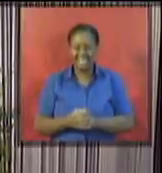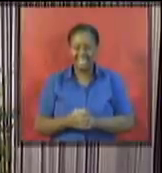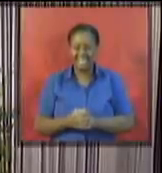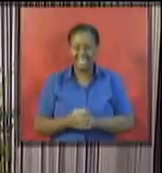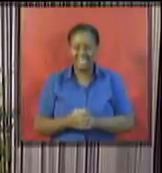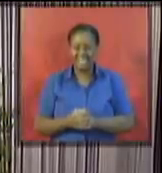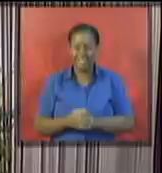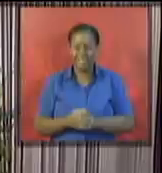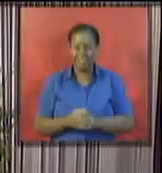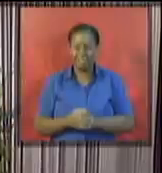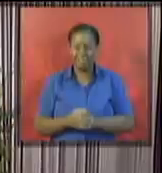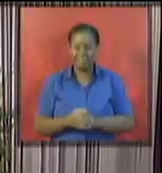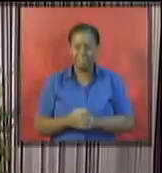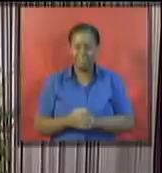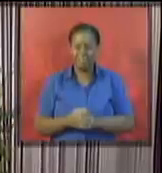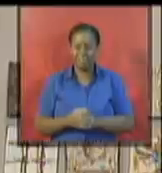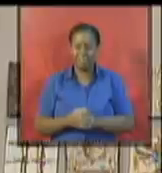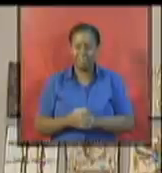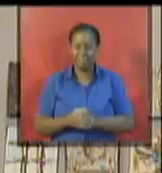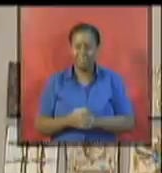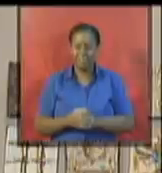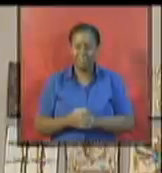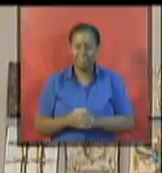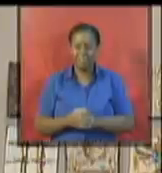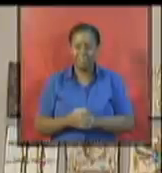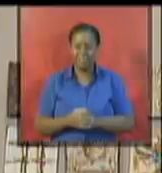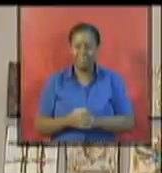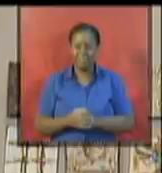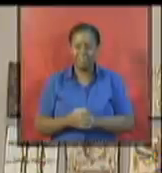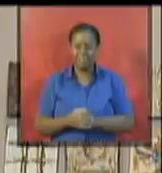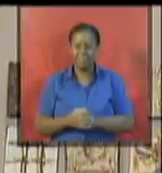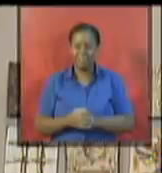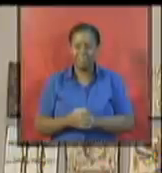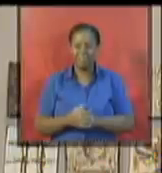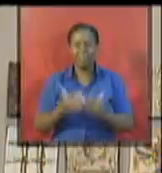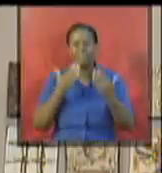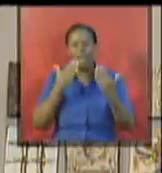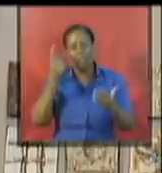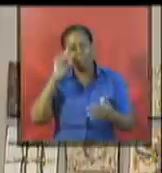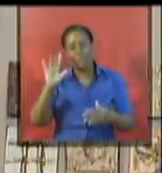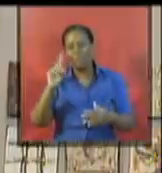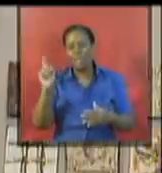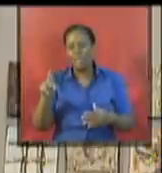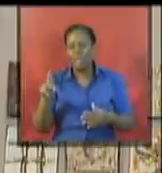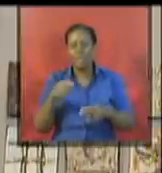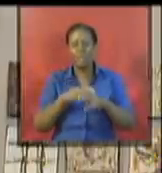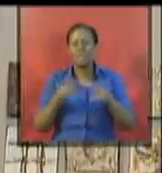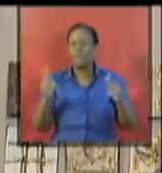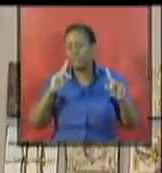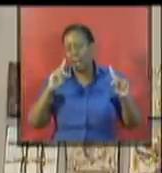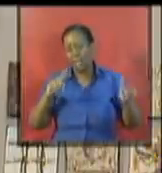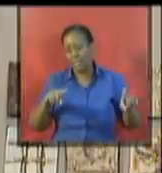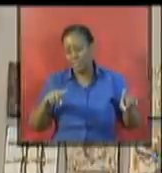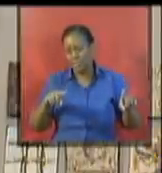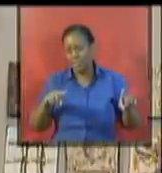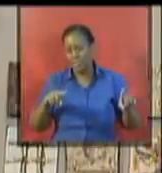Is it- for your question. So the short answer is whatever persons can do to keep themselves healthy, we would encourage them to